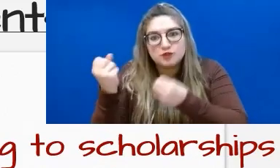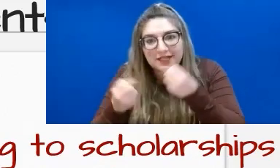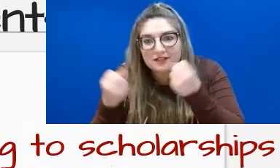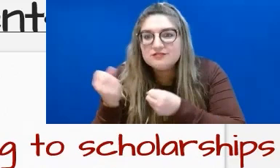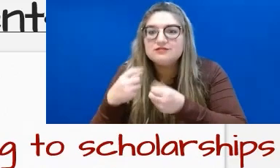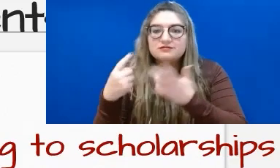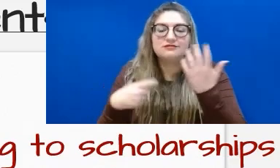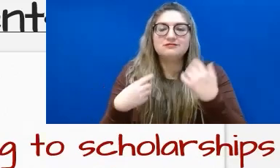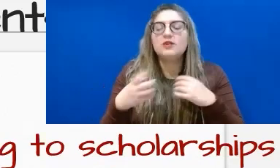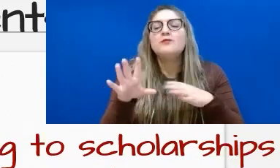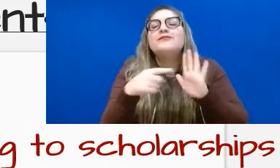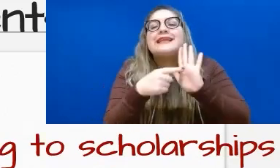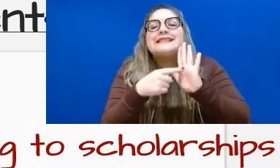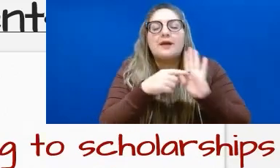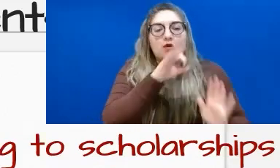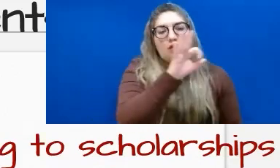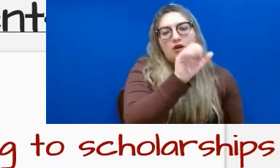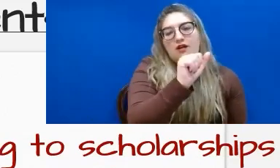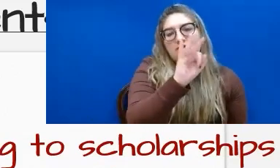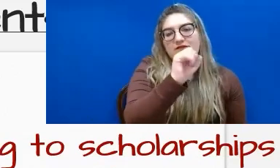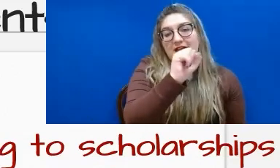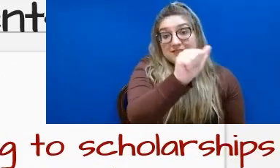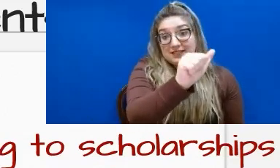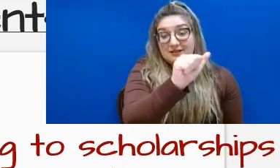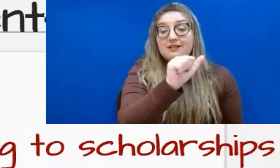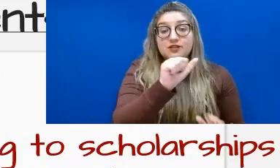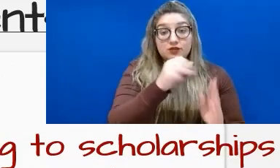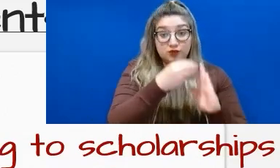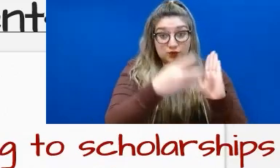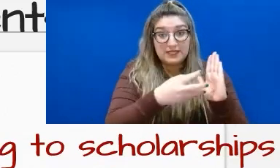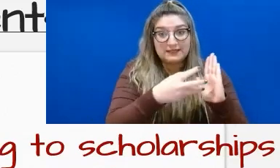FAFSA student gets around between $8,000 to $12,000 per year.